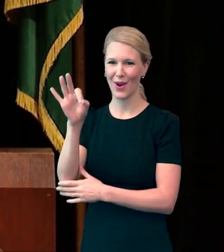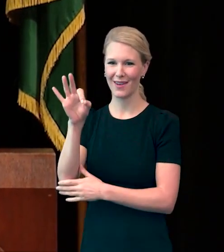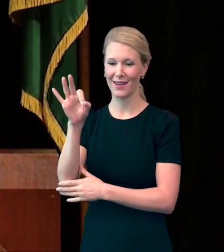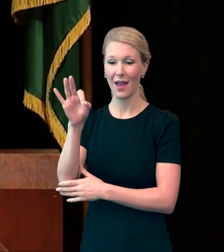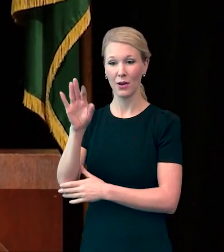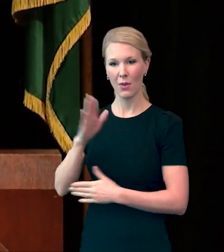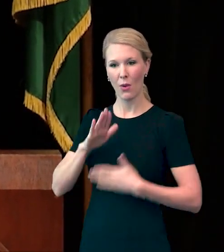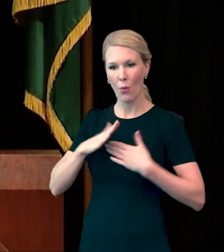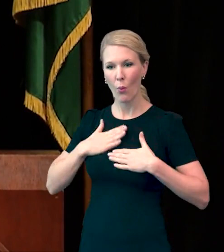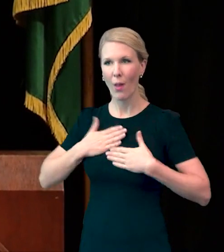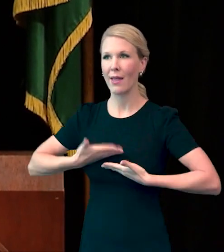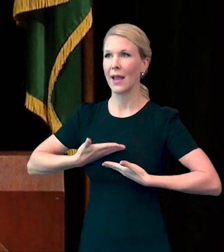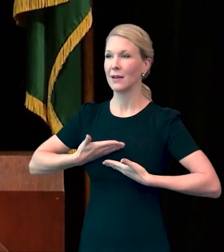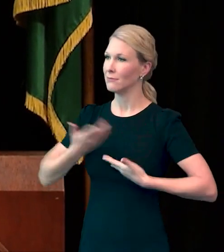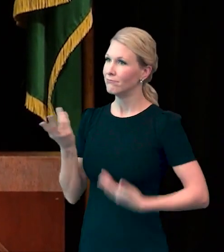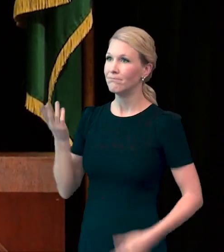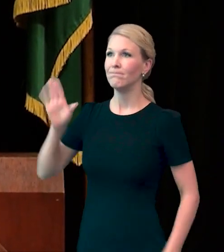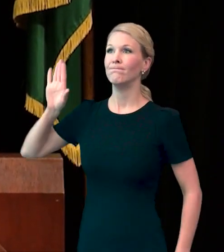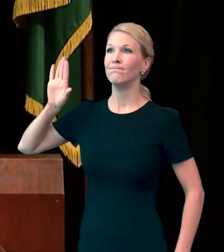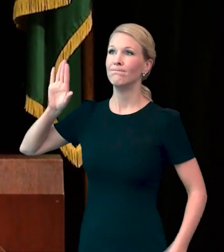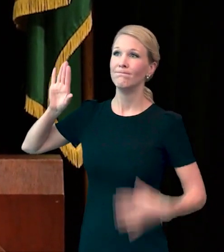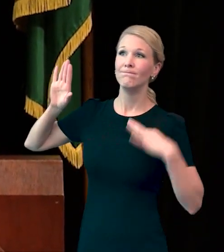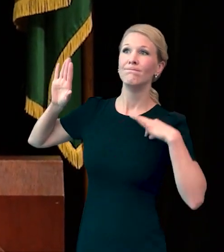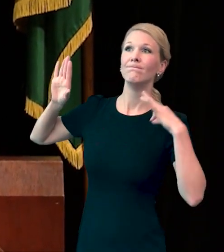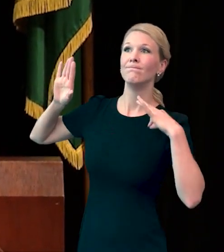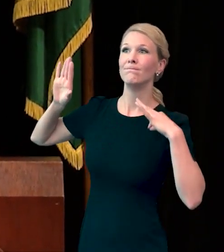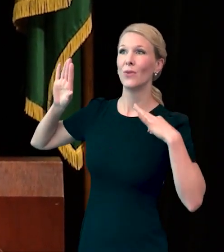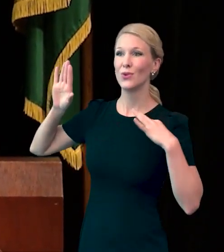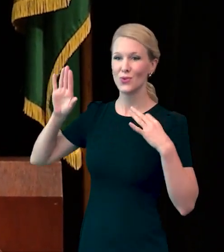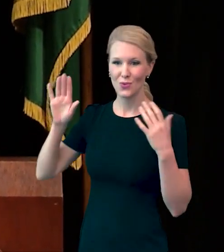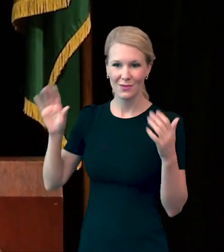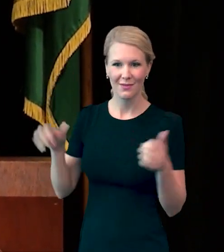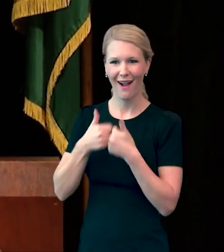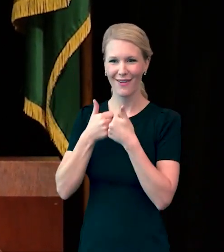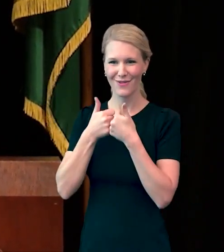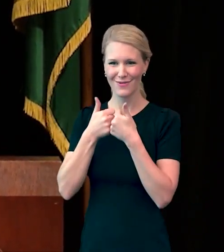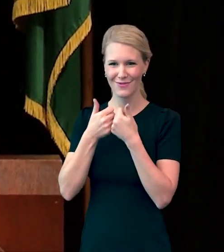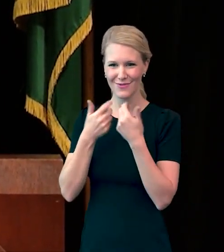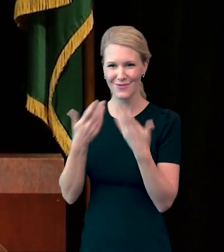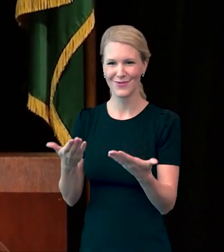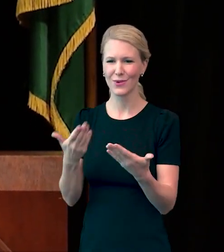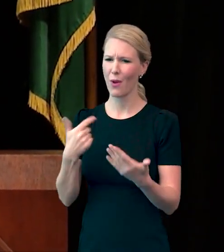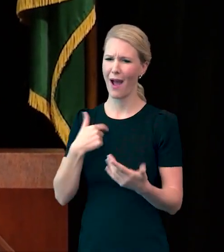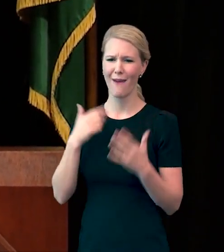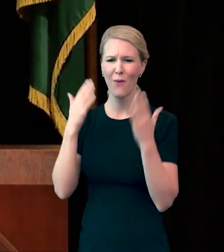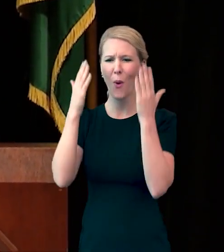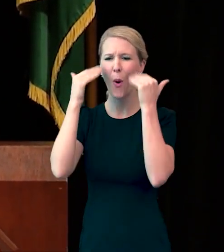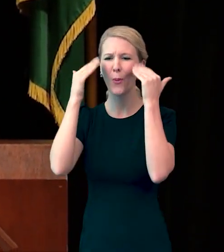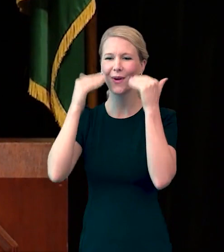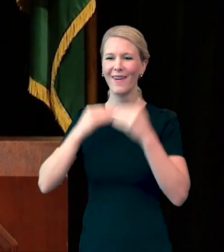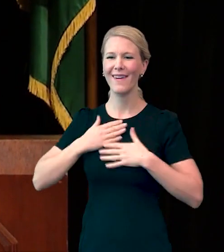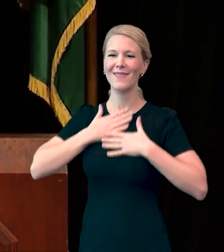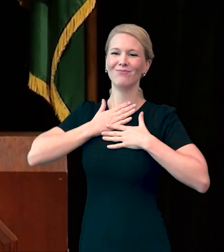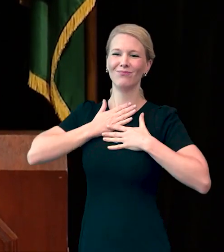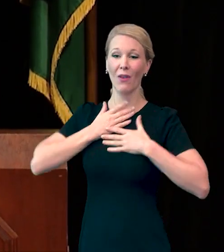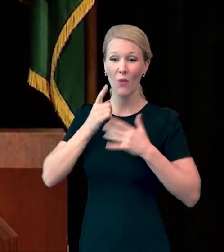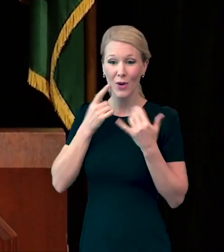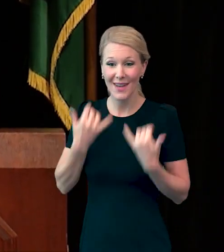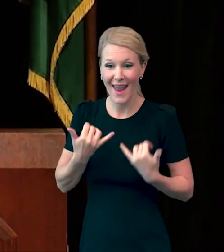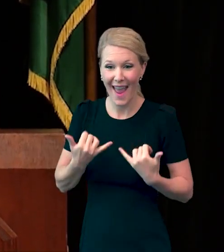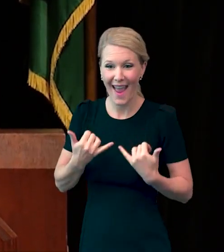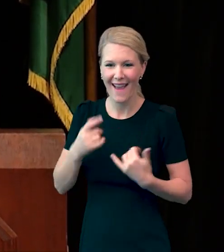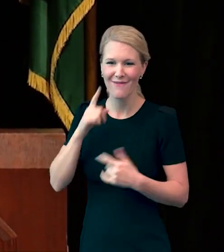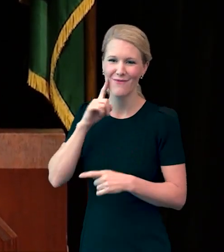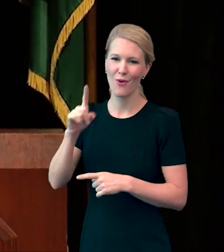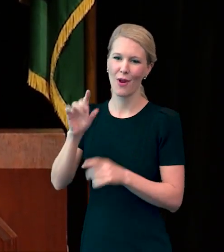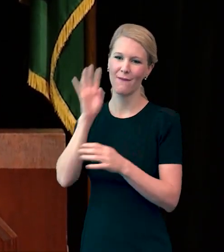ever. And your willingness to confidently step up and tackle our shared challenges fills me with hope. Hope for